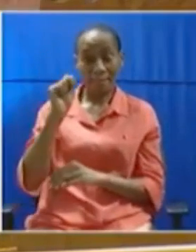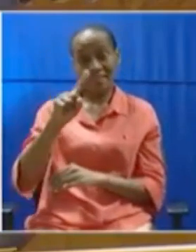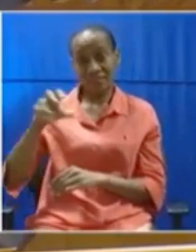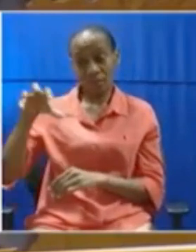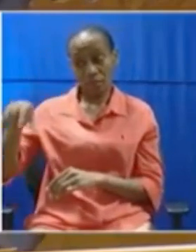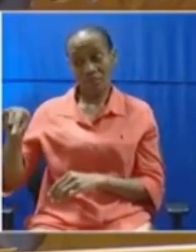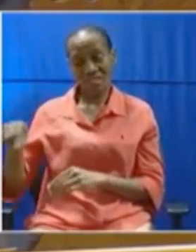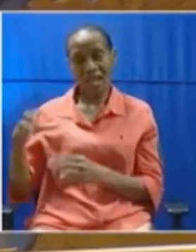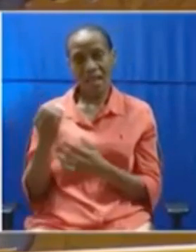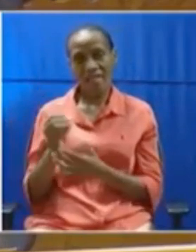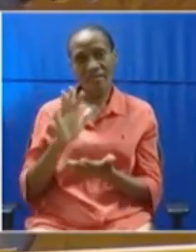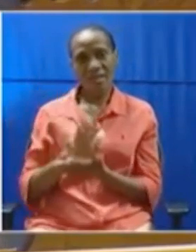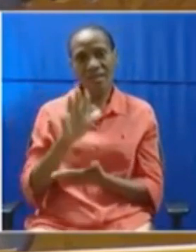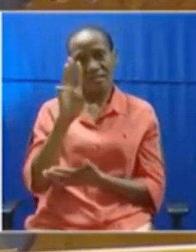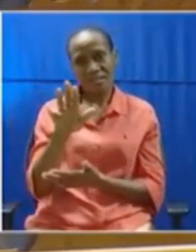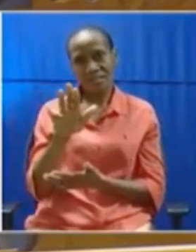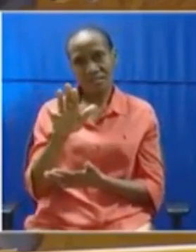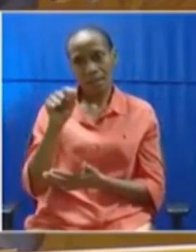at 19.3%,